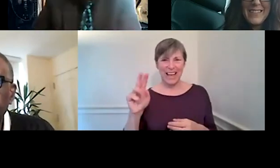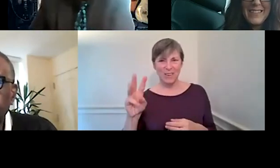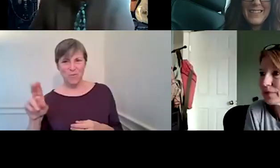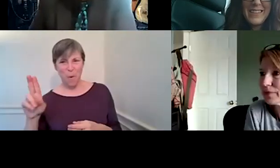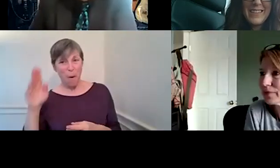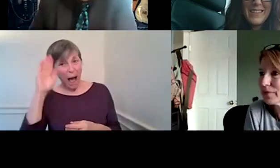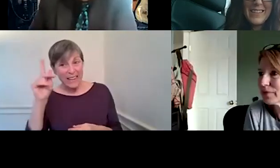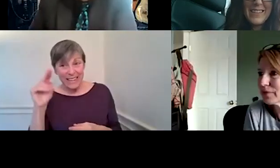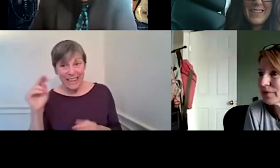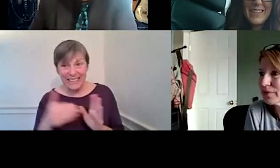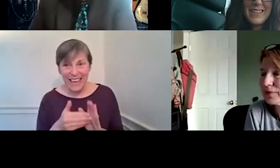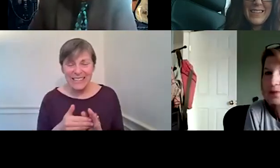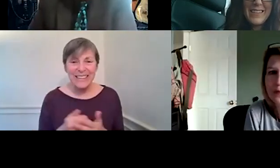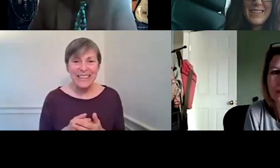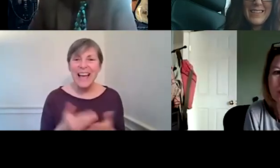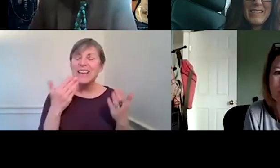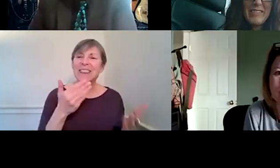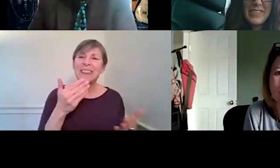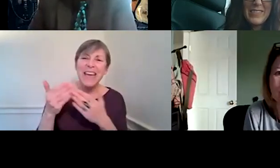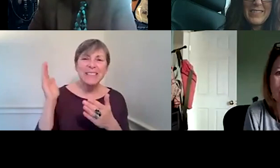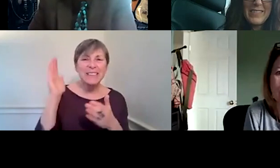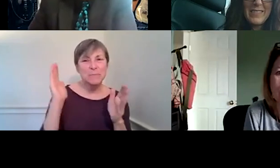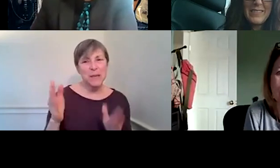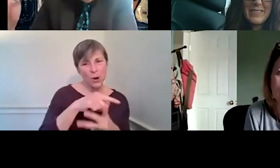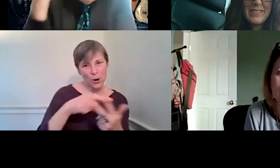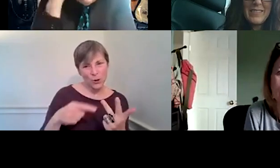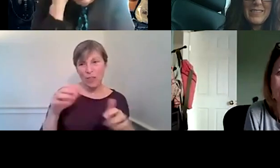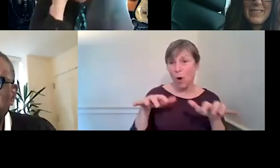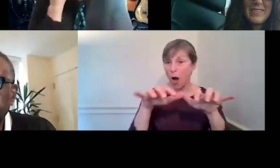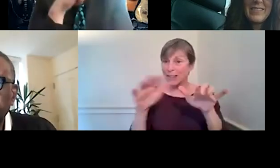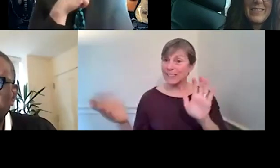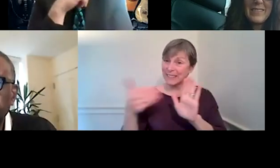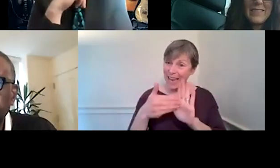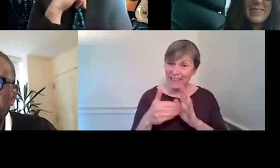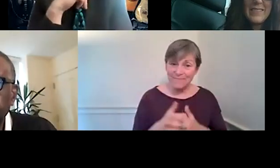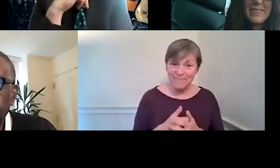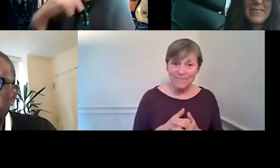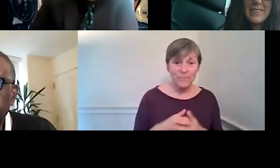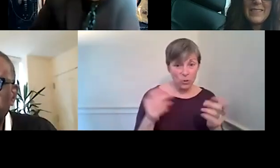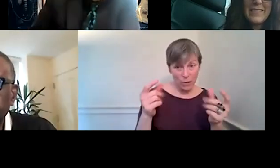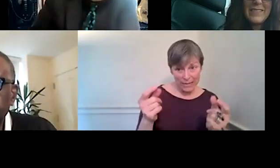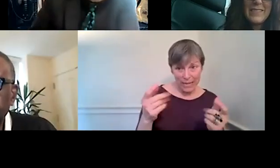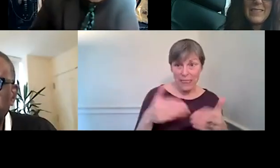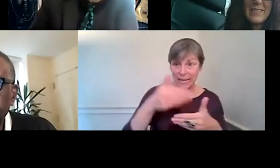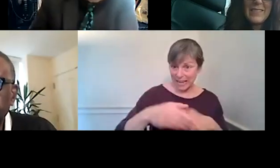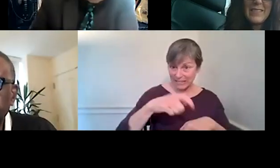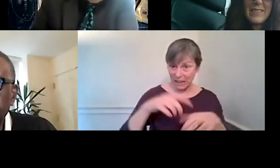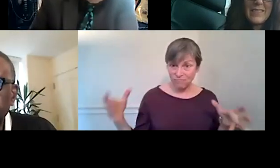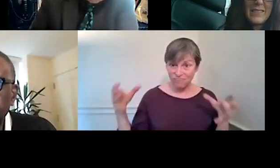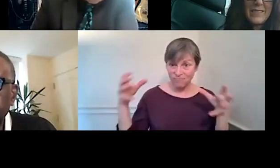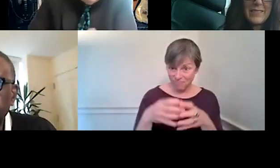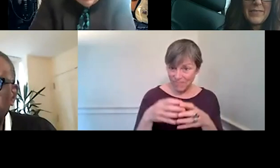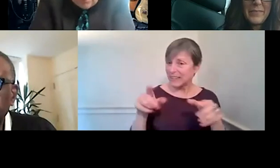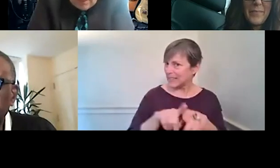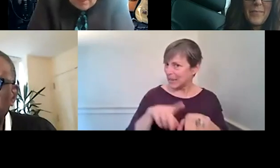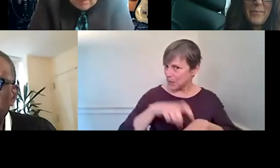Ken again. I thank the speakers in the audience again. So very quick, our next session will be at the same